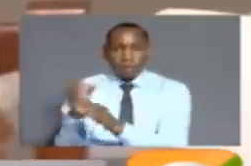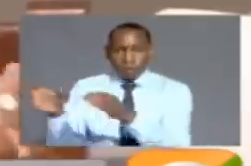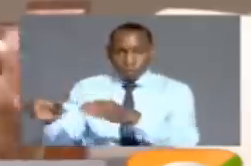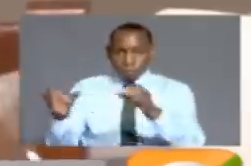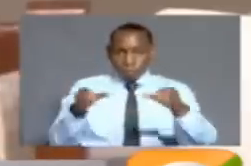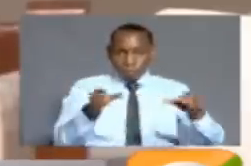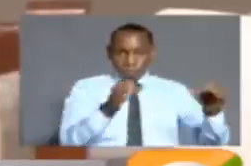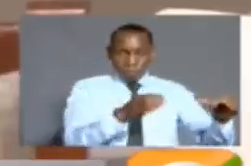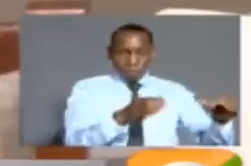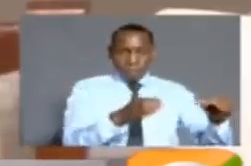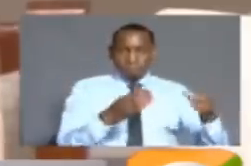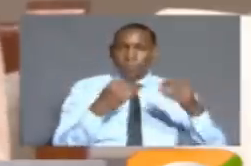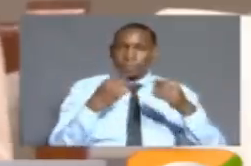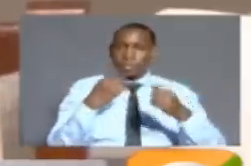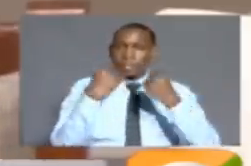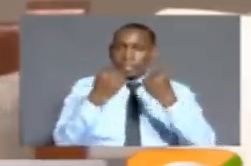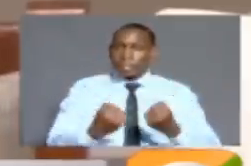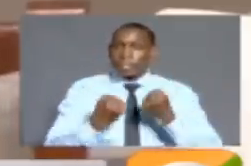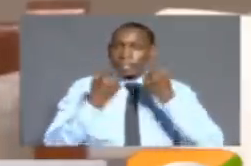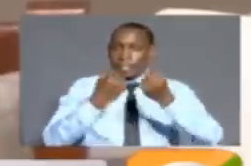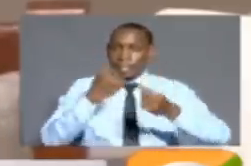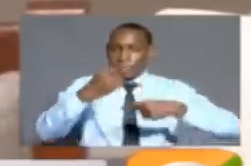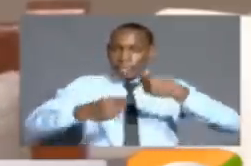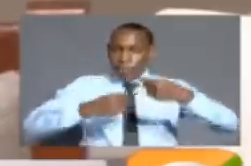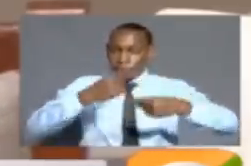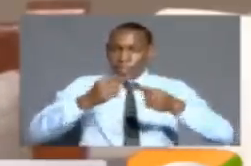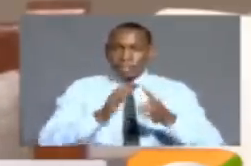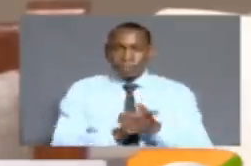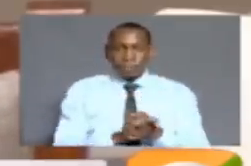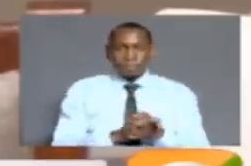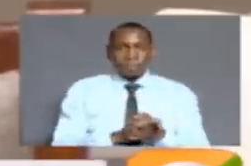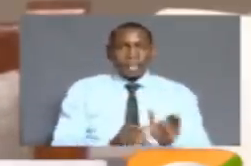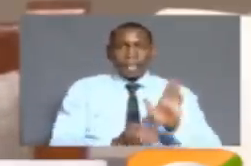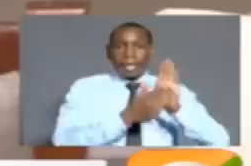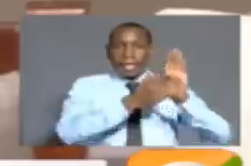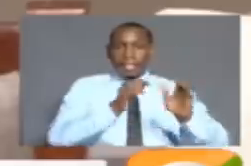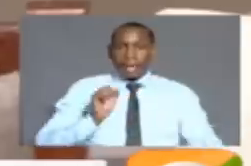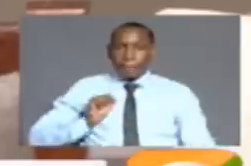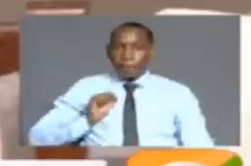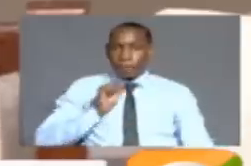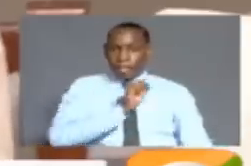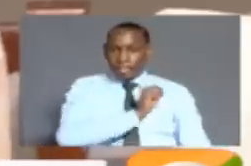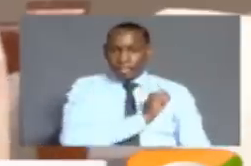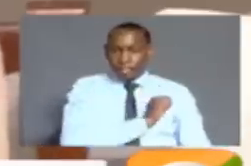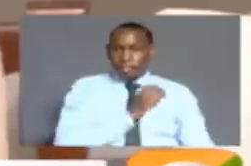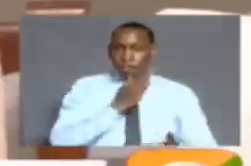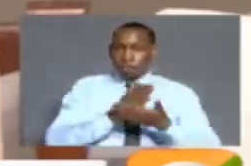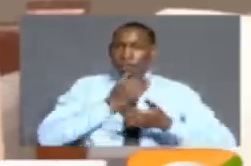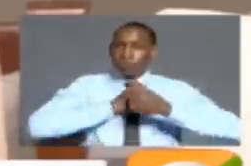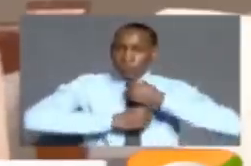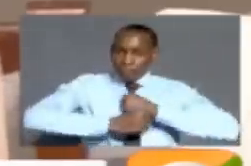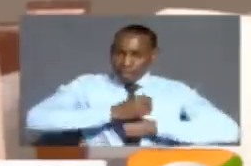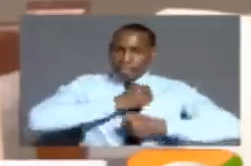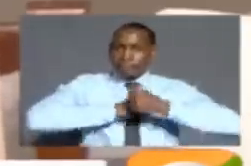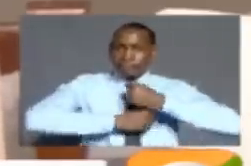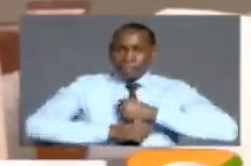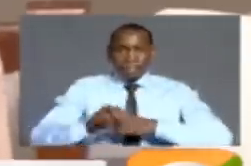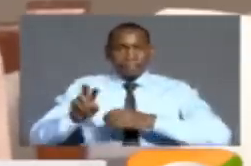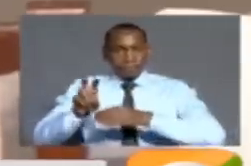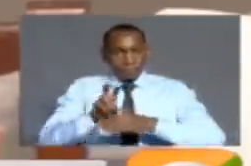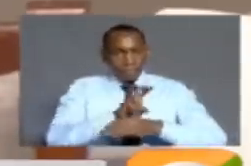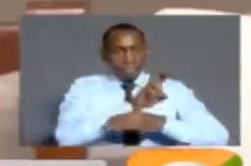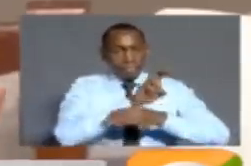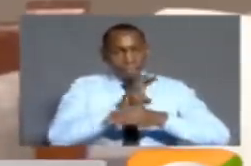agencies are also getting strengthened. Mm-hmm. When you have the Senate, for example, now being very active